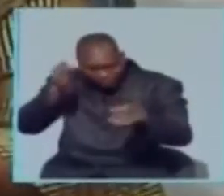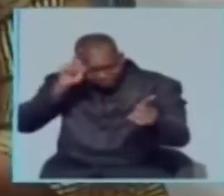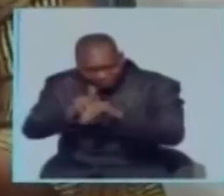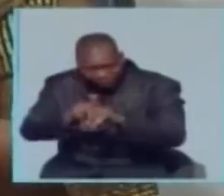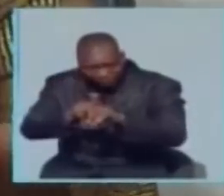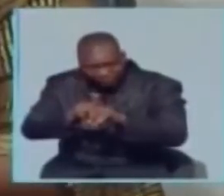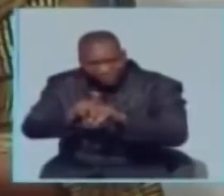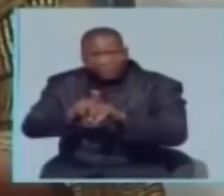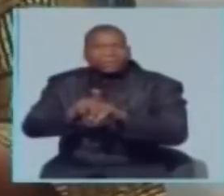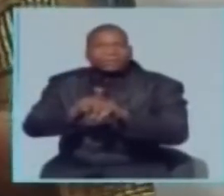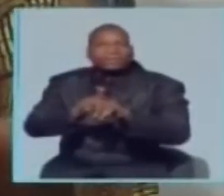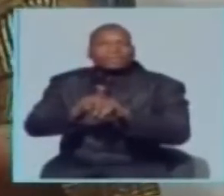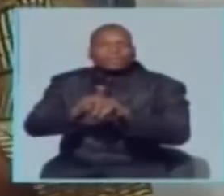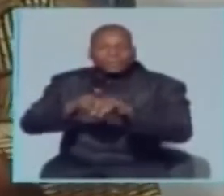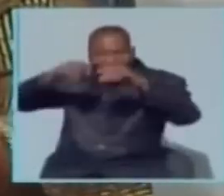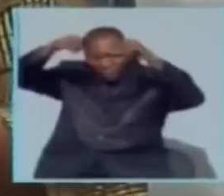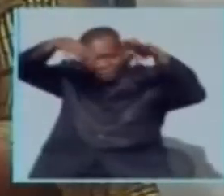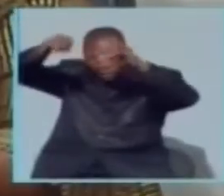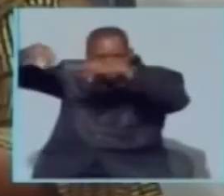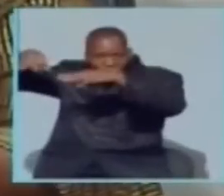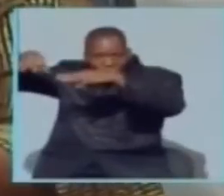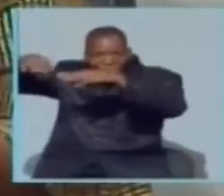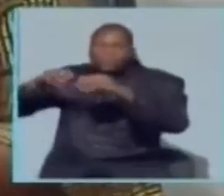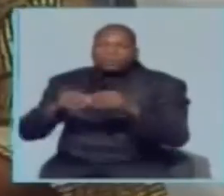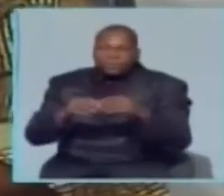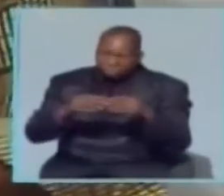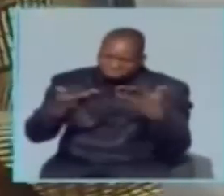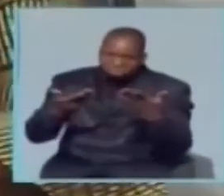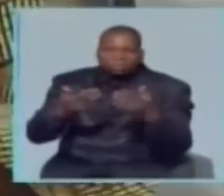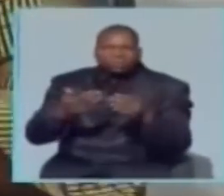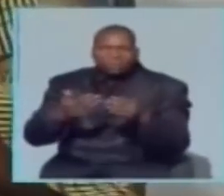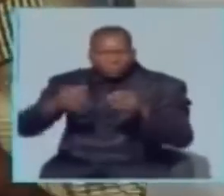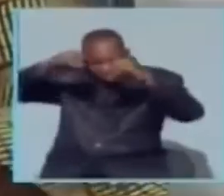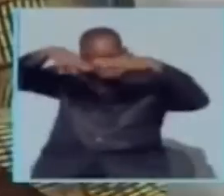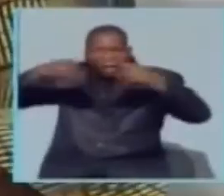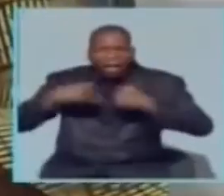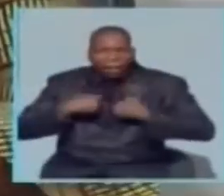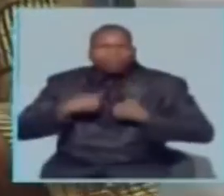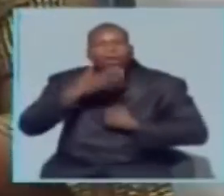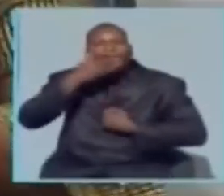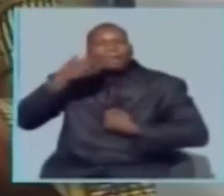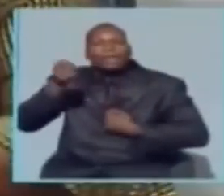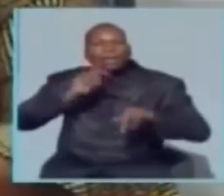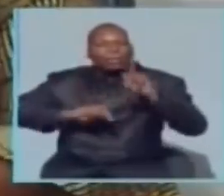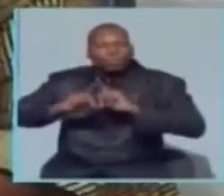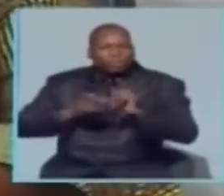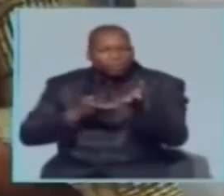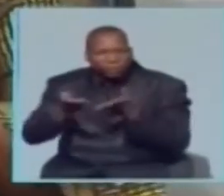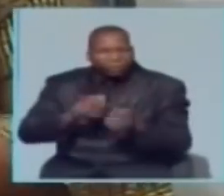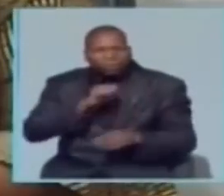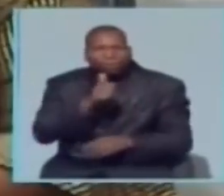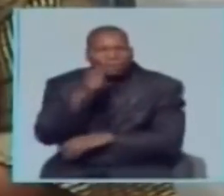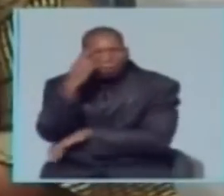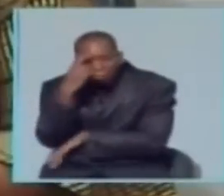make it possible for ZESCO to have that power on the grid so that we serve the citizens better, instead of waiting and saying